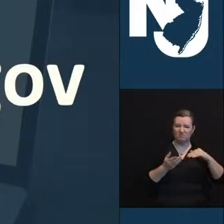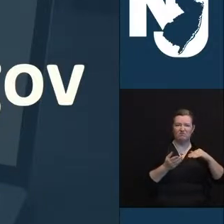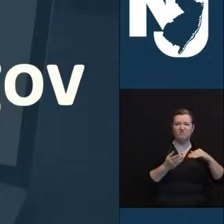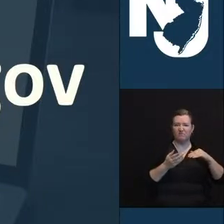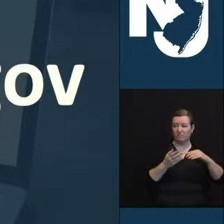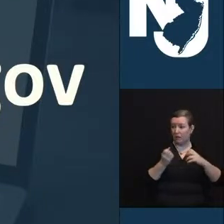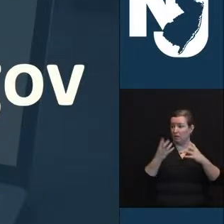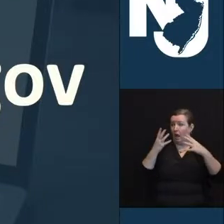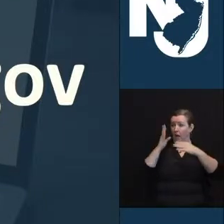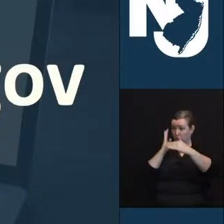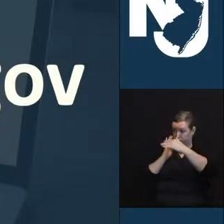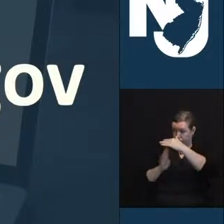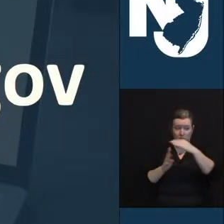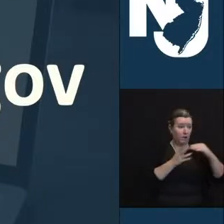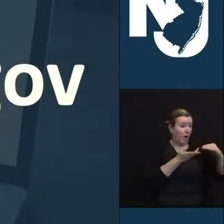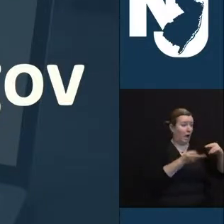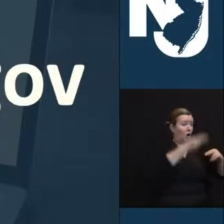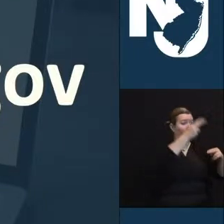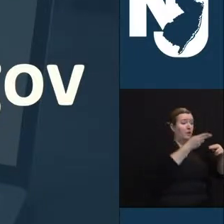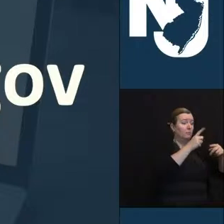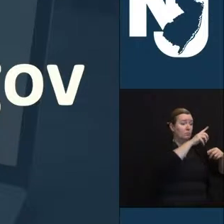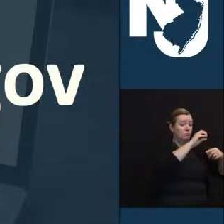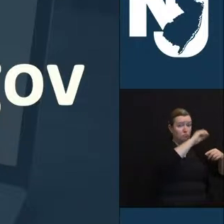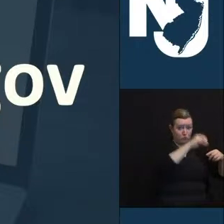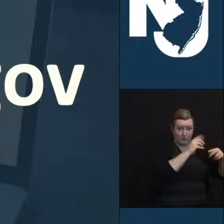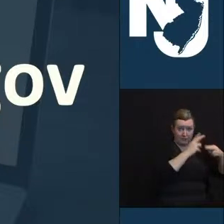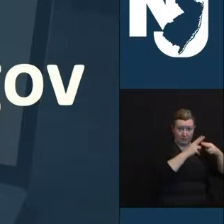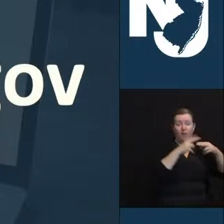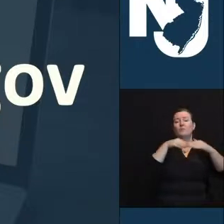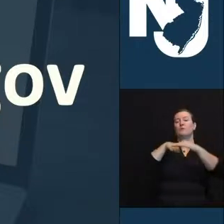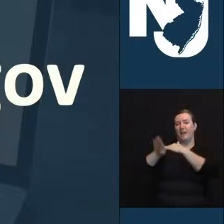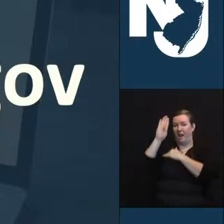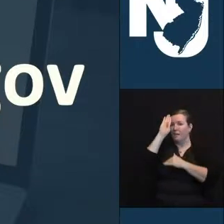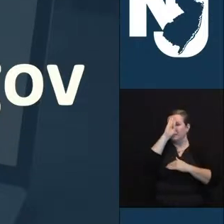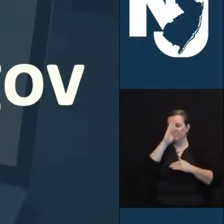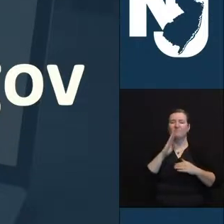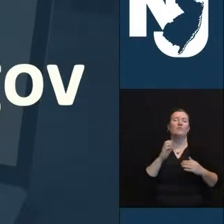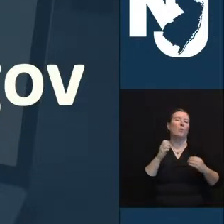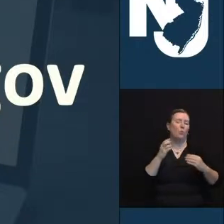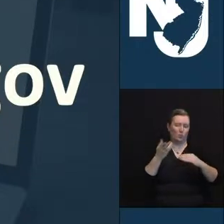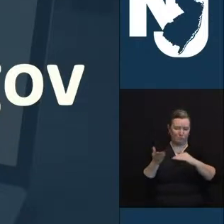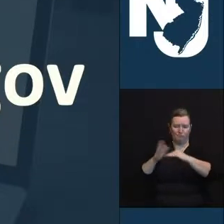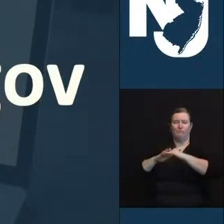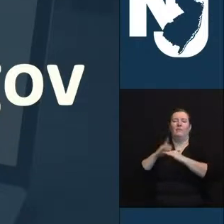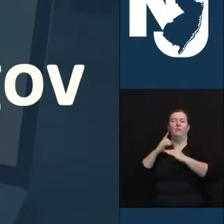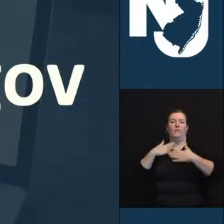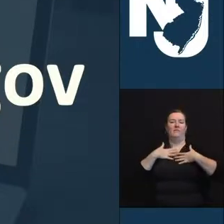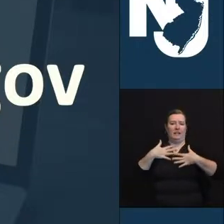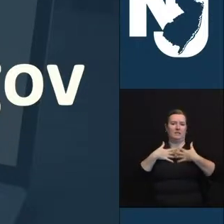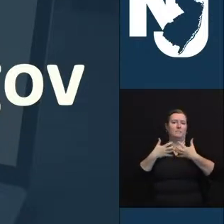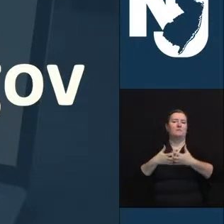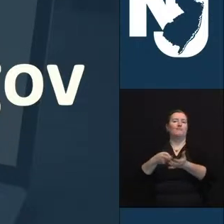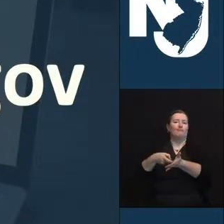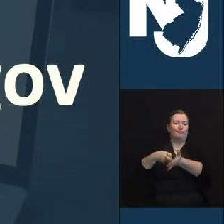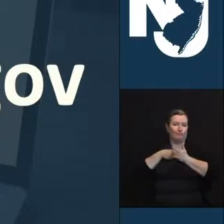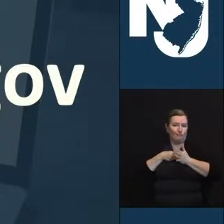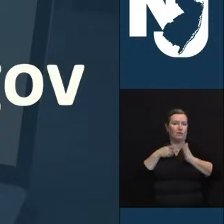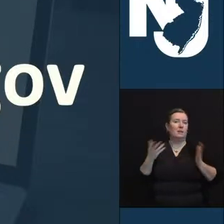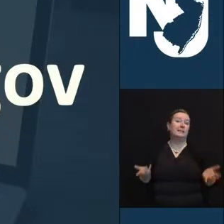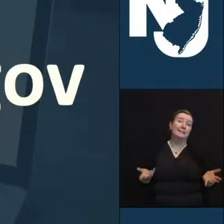a subset who we will lose. There is no argument in this, as this has been borne out over the past, as I say, 9